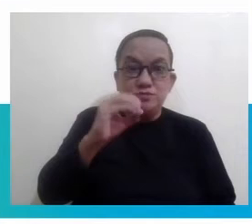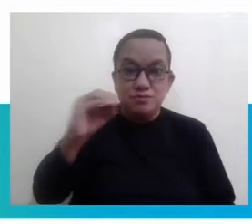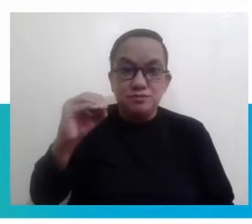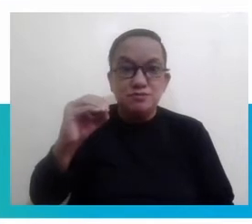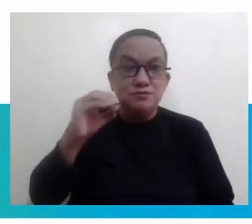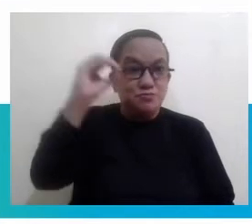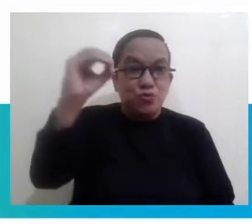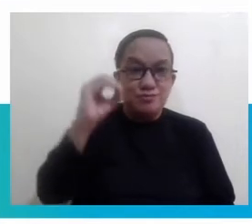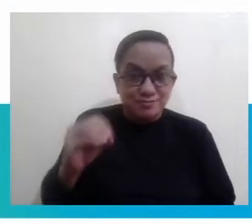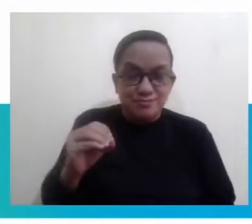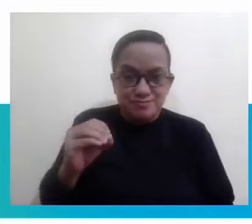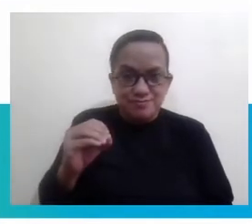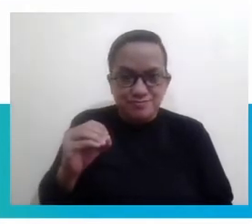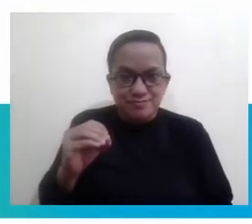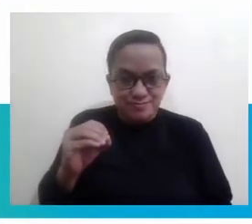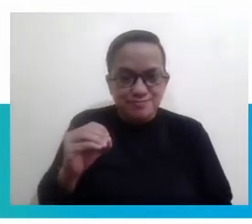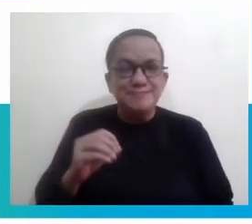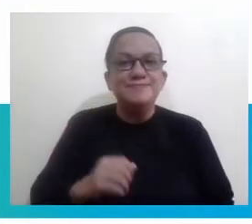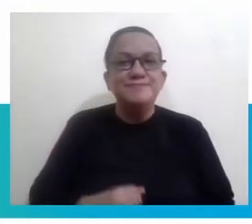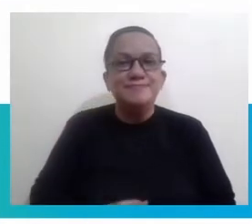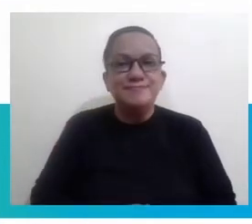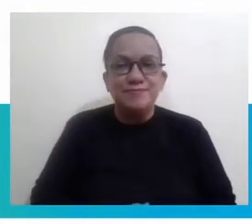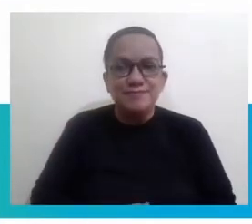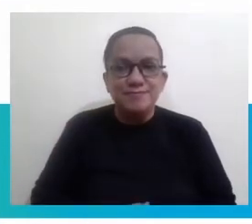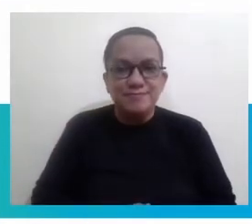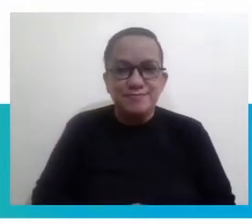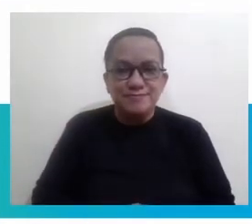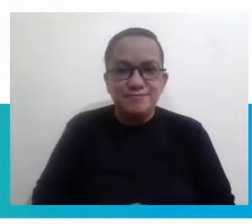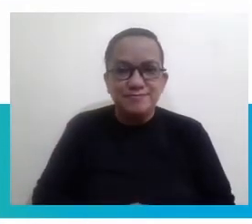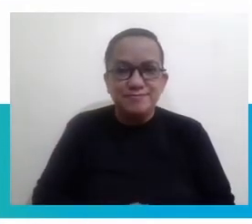We are challenging some of the status quo,